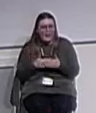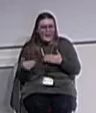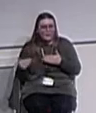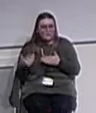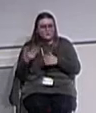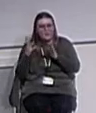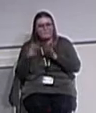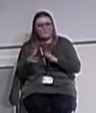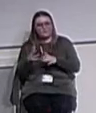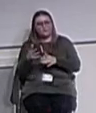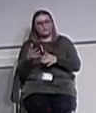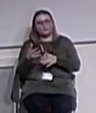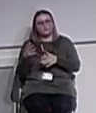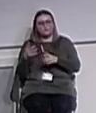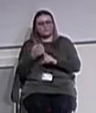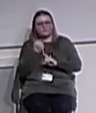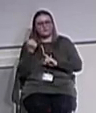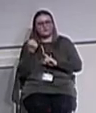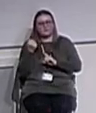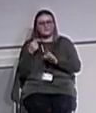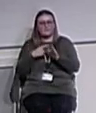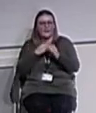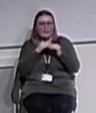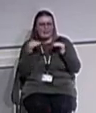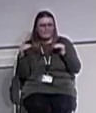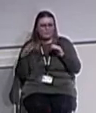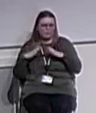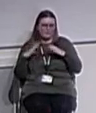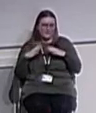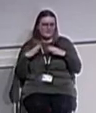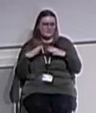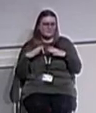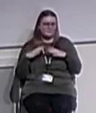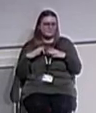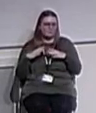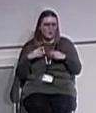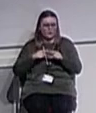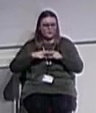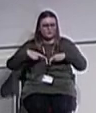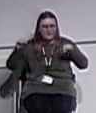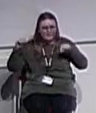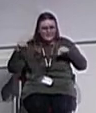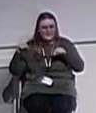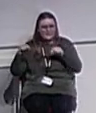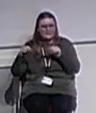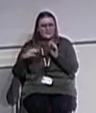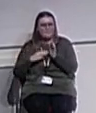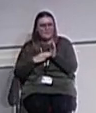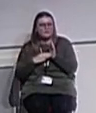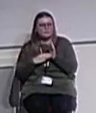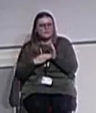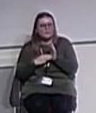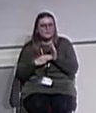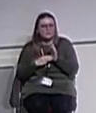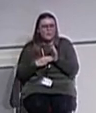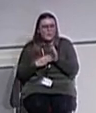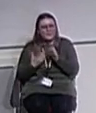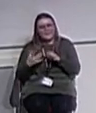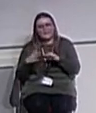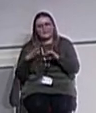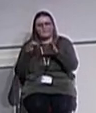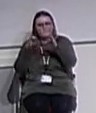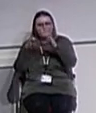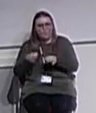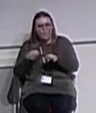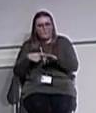language. If you want to take Japanese or Mandarin, you need to have shown knowledge capability with a formal qualification.